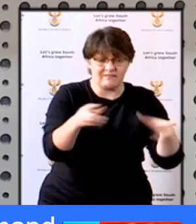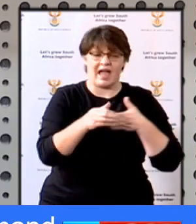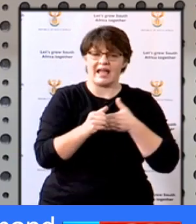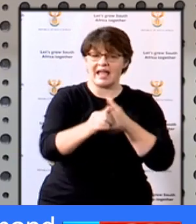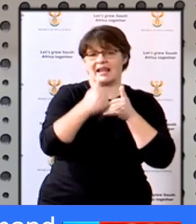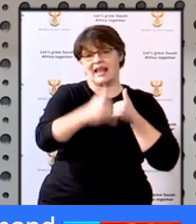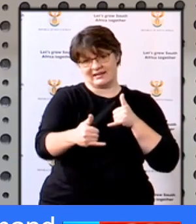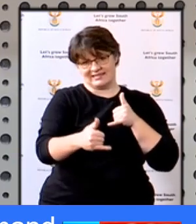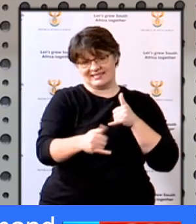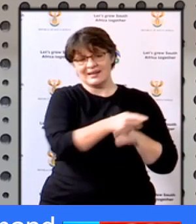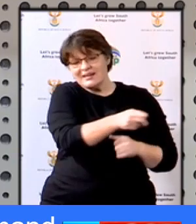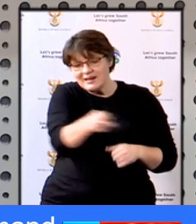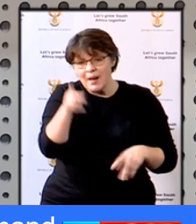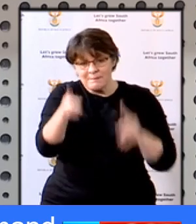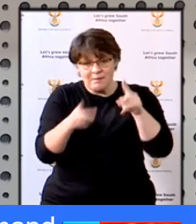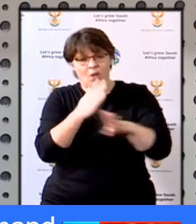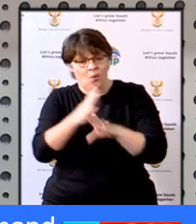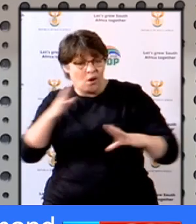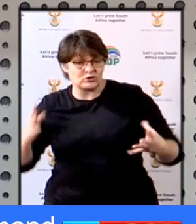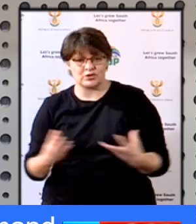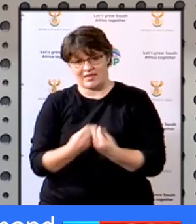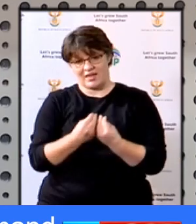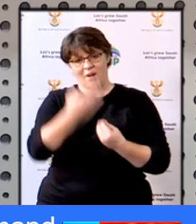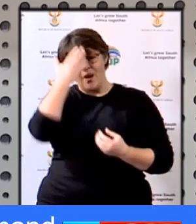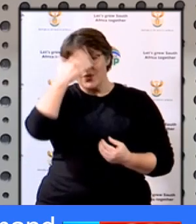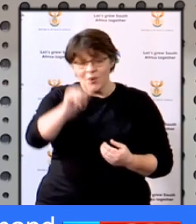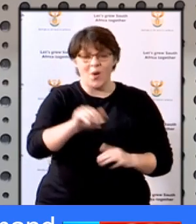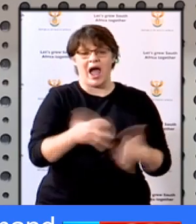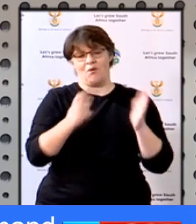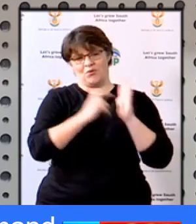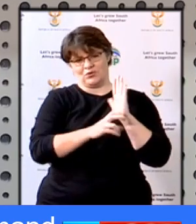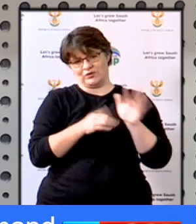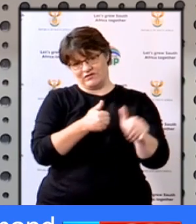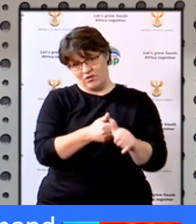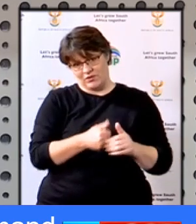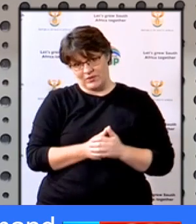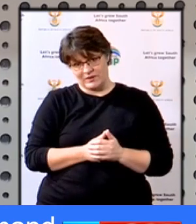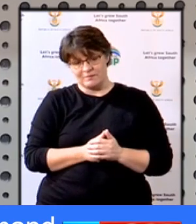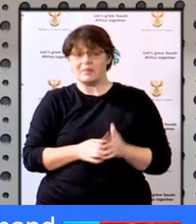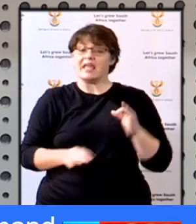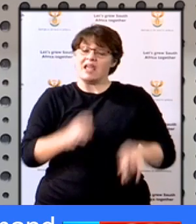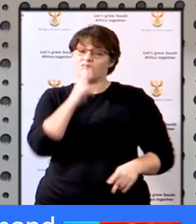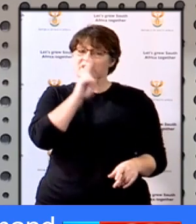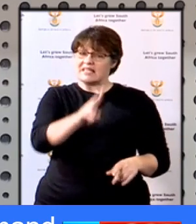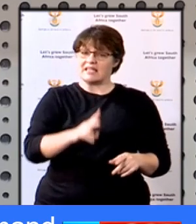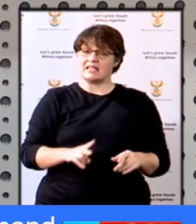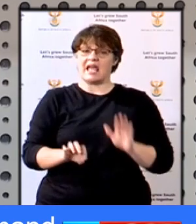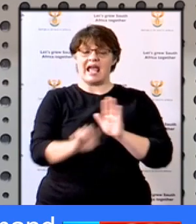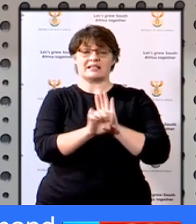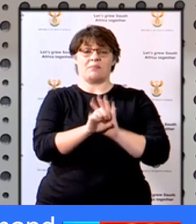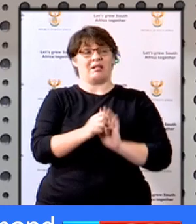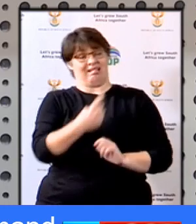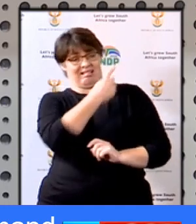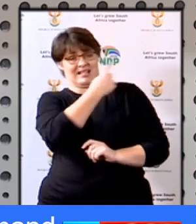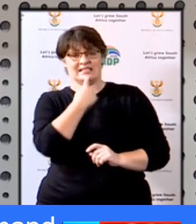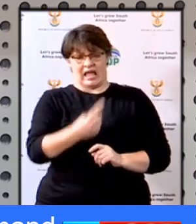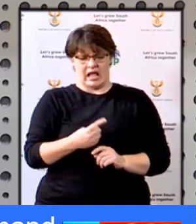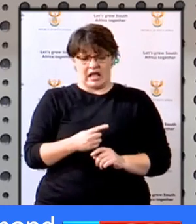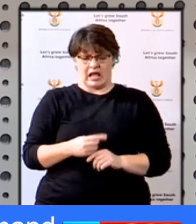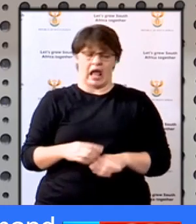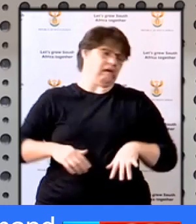guidelines, and much more working together at the workplace. So when we see examples as the one that Mercedes have pointed